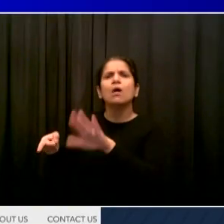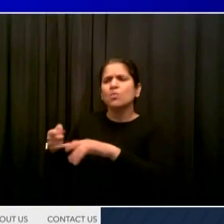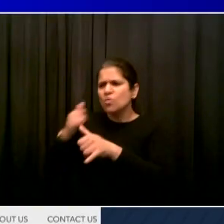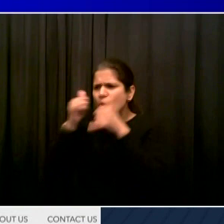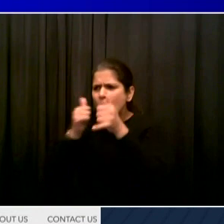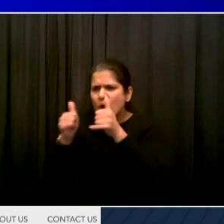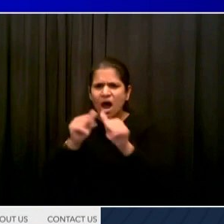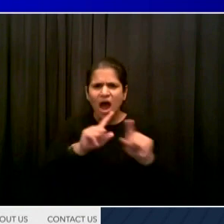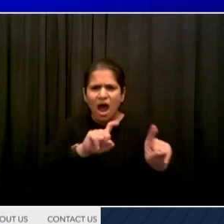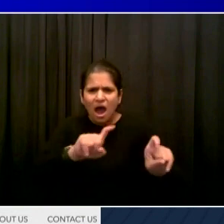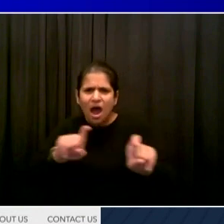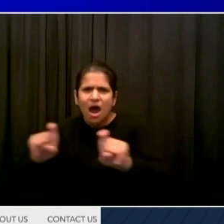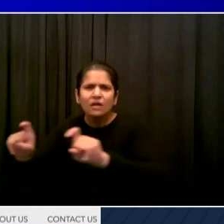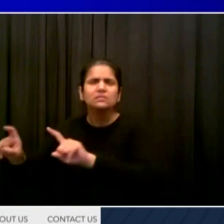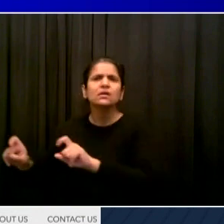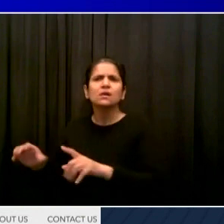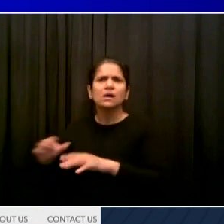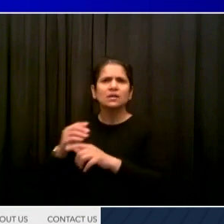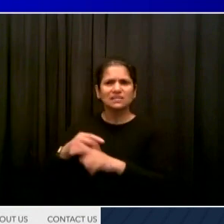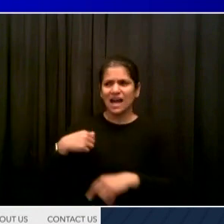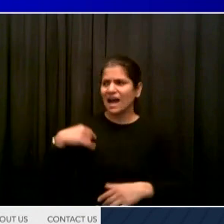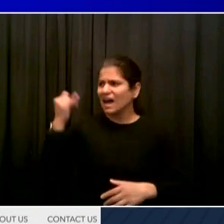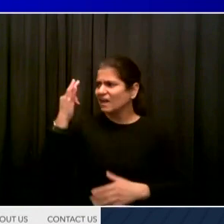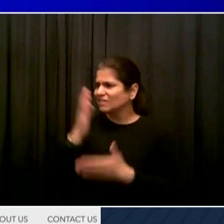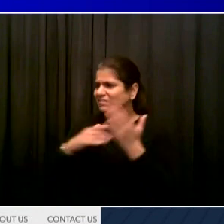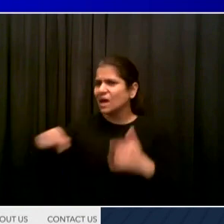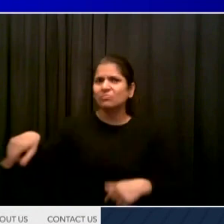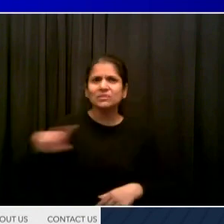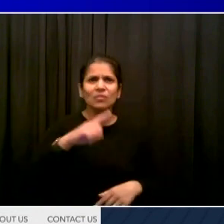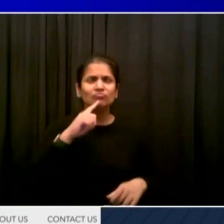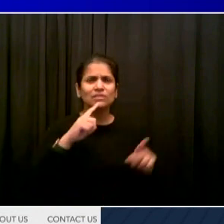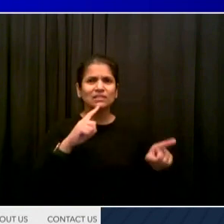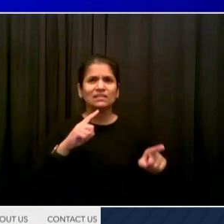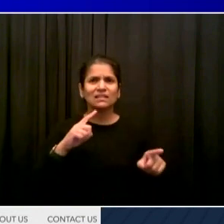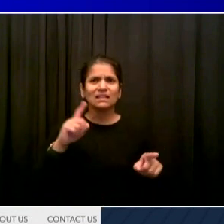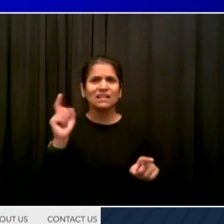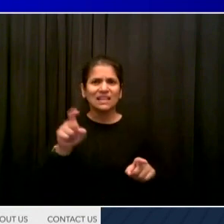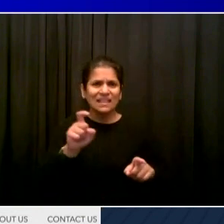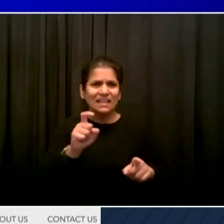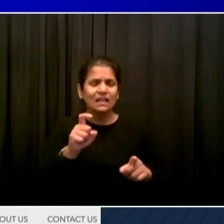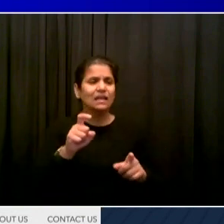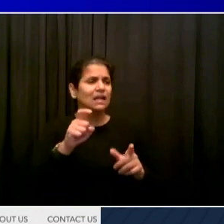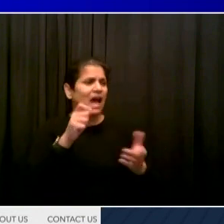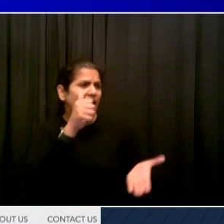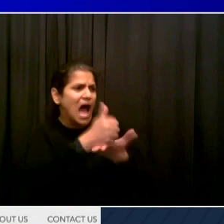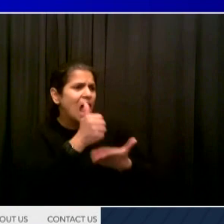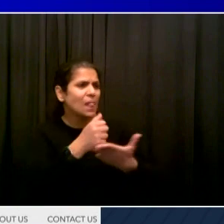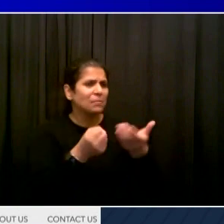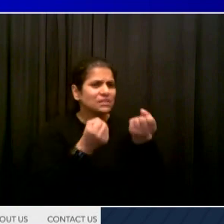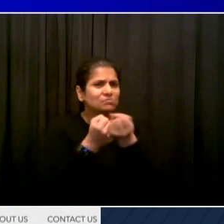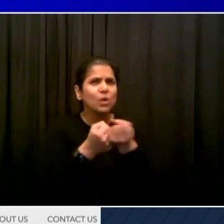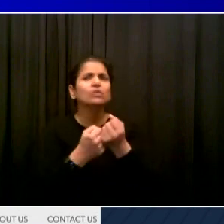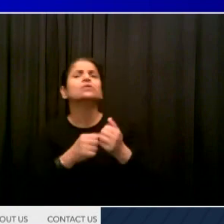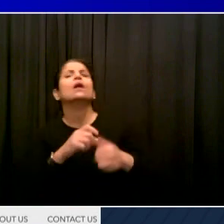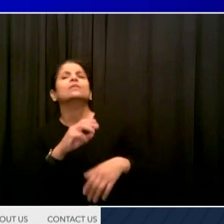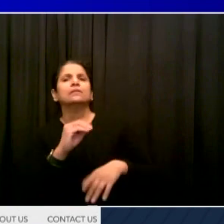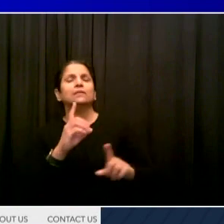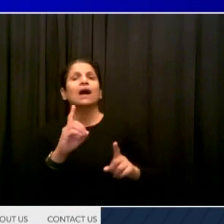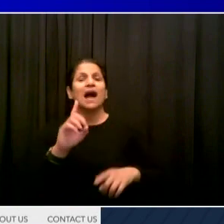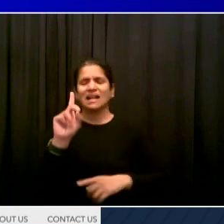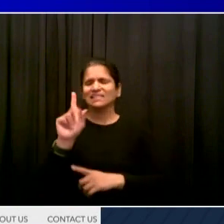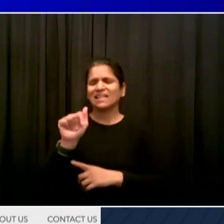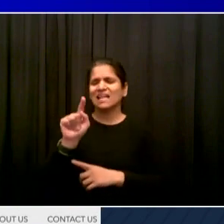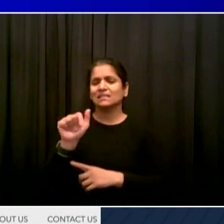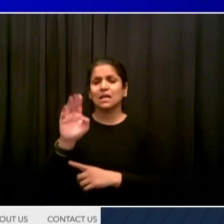former Test and Trace COVID-19 cases who indicated that they were still experiencing symptoms toward the end of their isolation period. And through text messaging, we're going